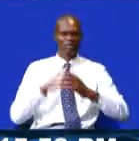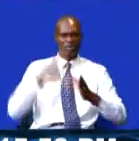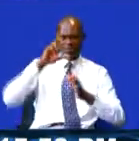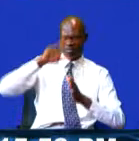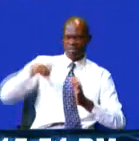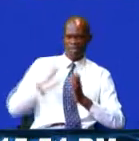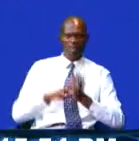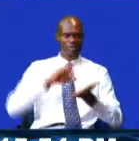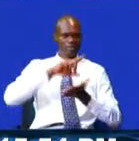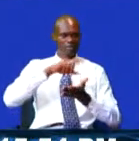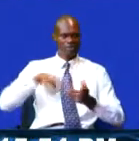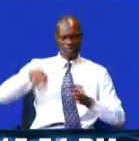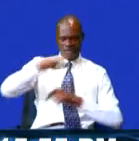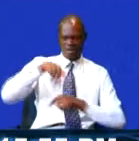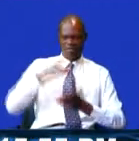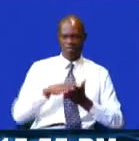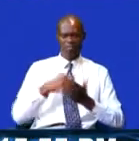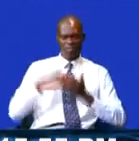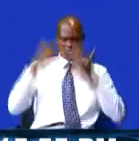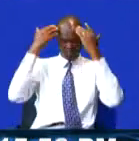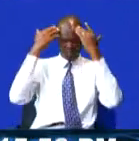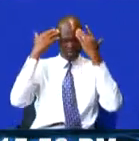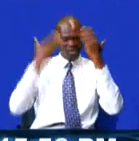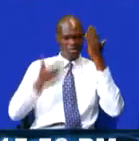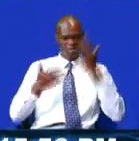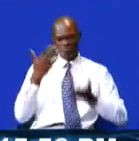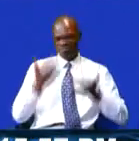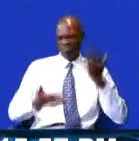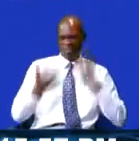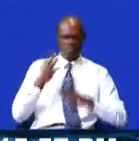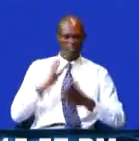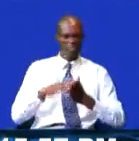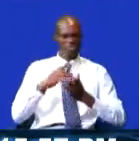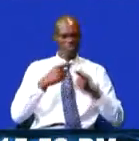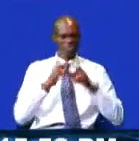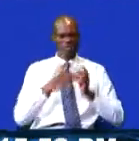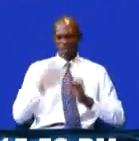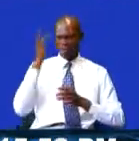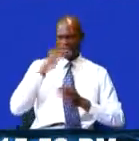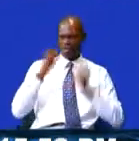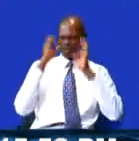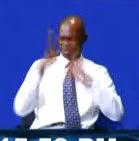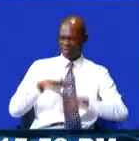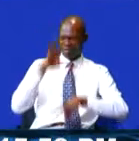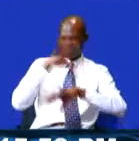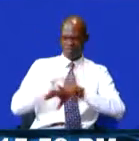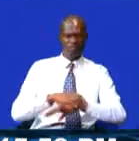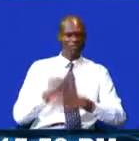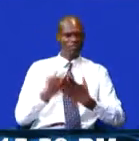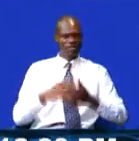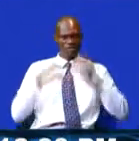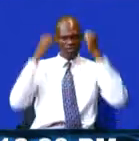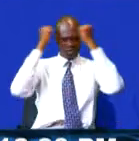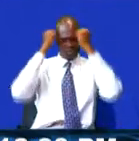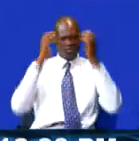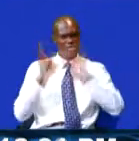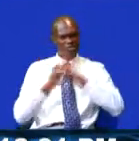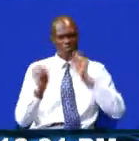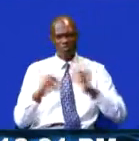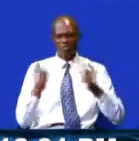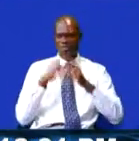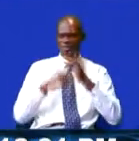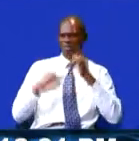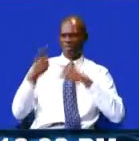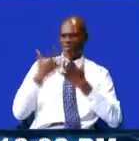we can say that they assumed it was a comrade. But why is it that if we found out that it's not a comrade, it's someone whose intentions are